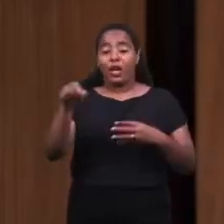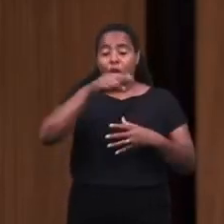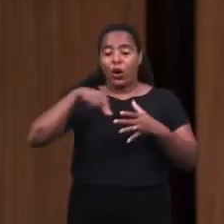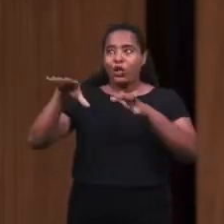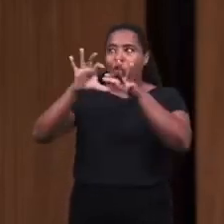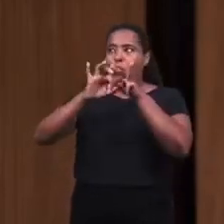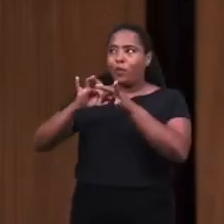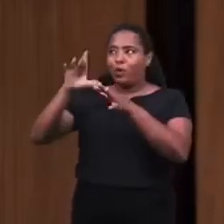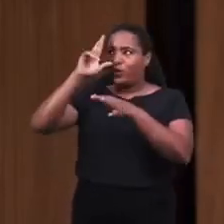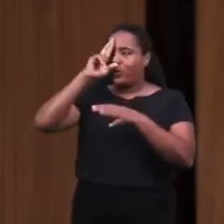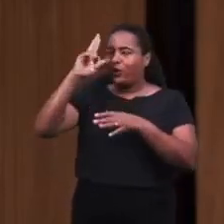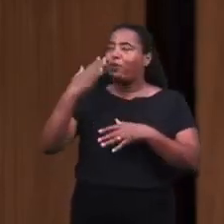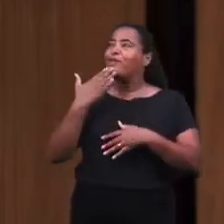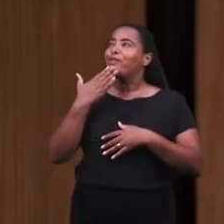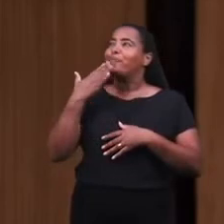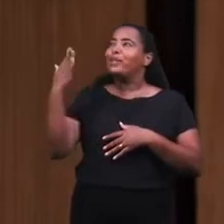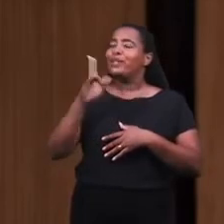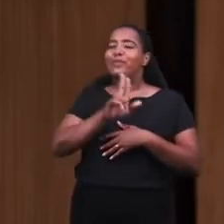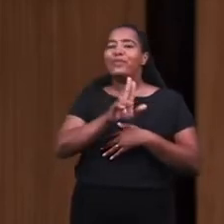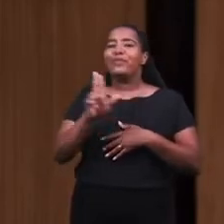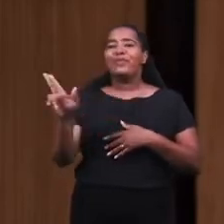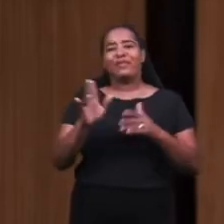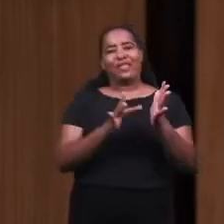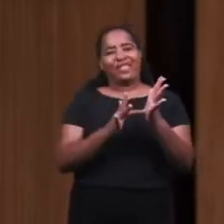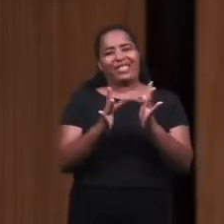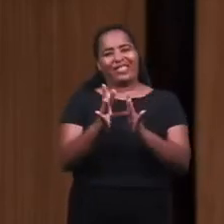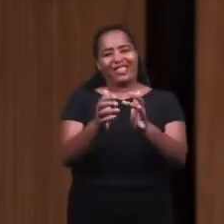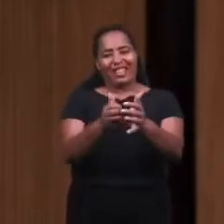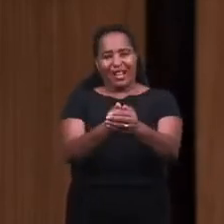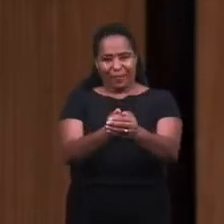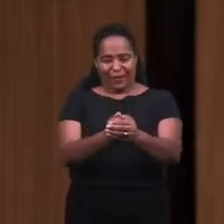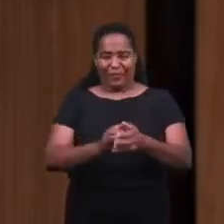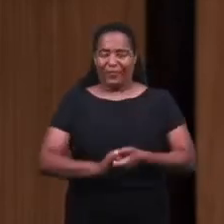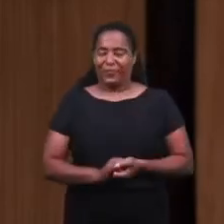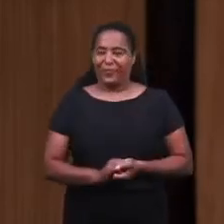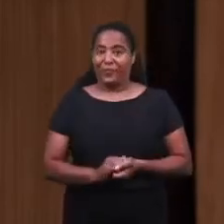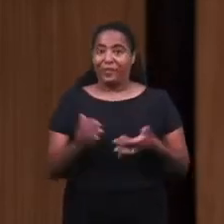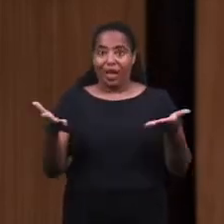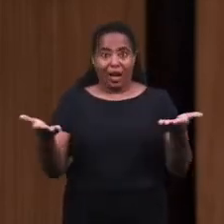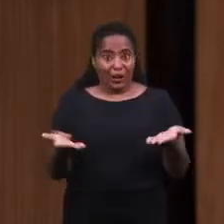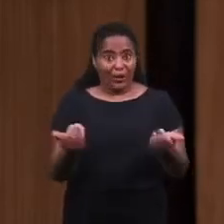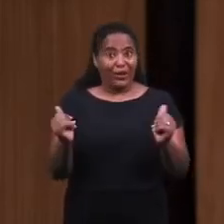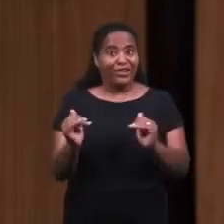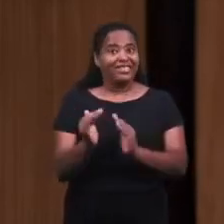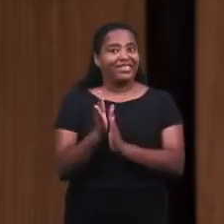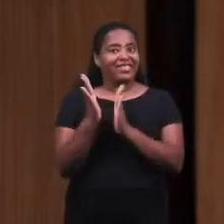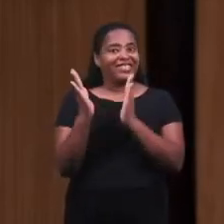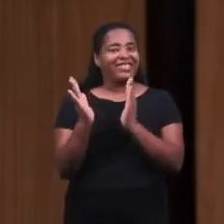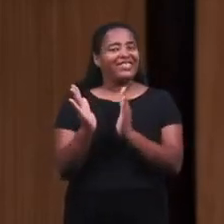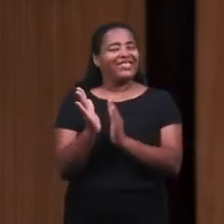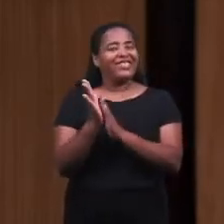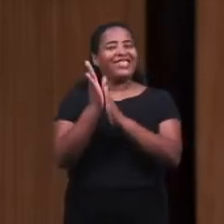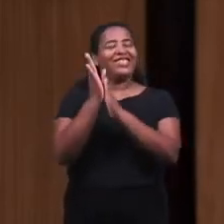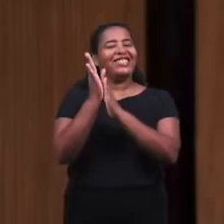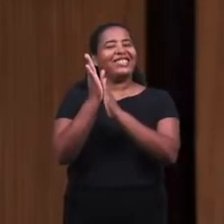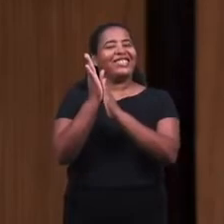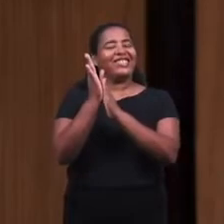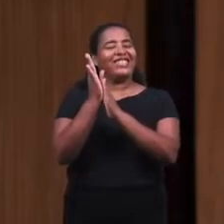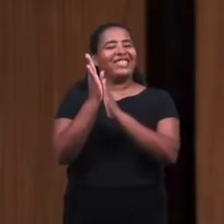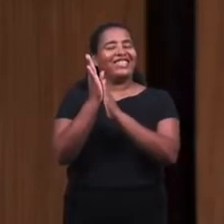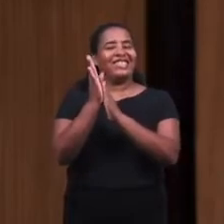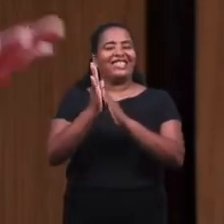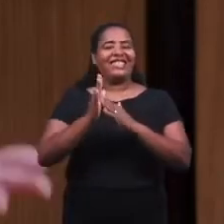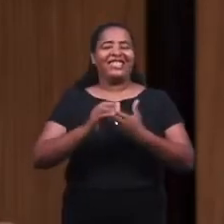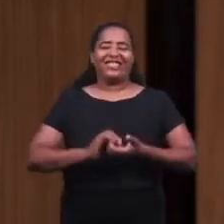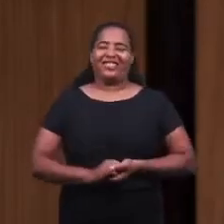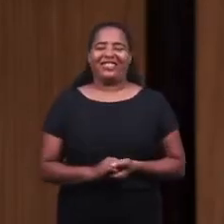Lord. This is our plea. In the name of Jesus, amen. And now, we're going to sing a song. I know that on the cross,